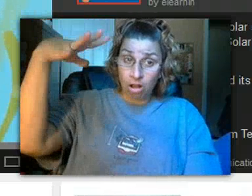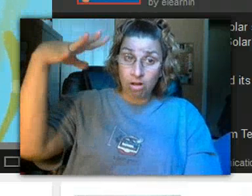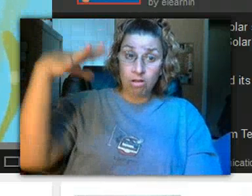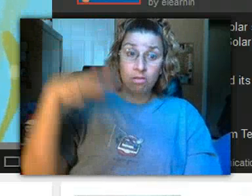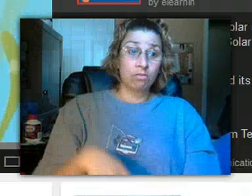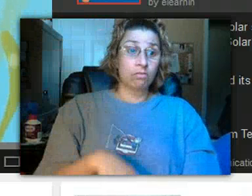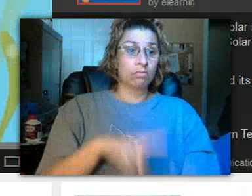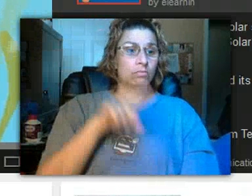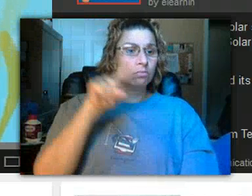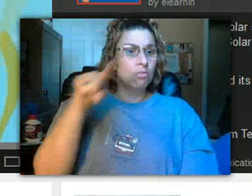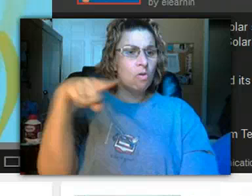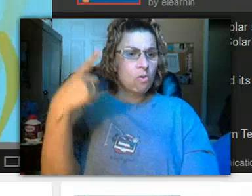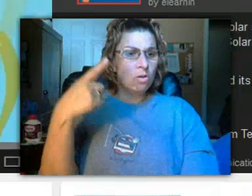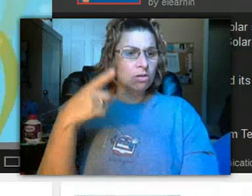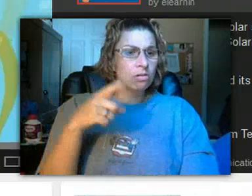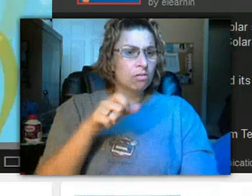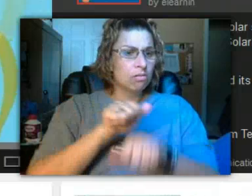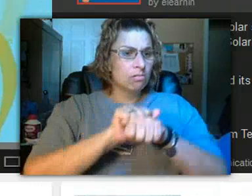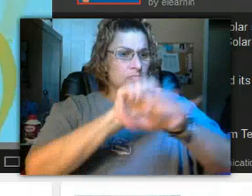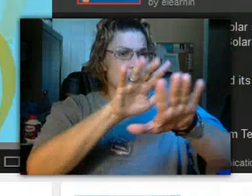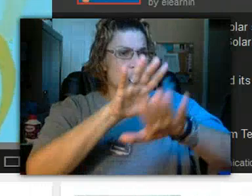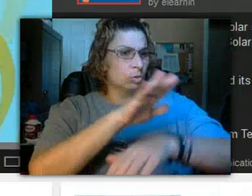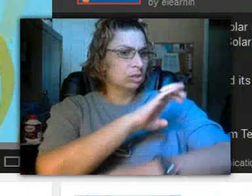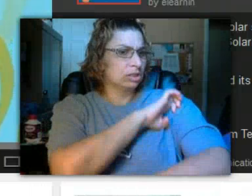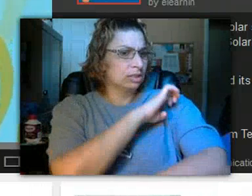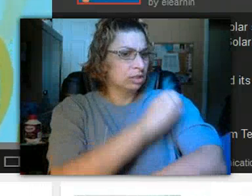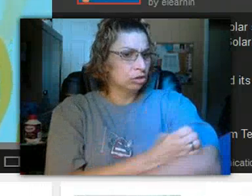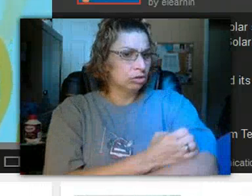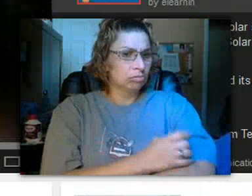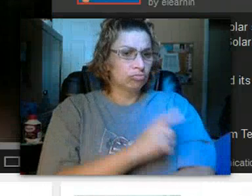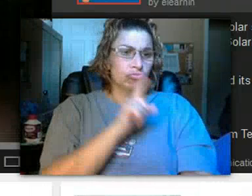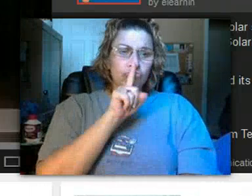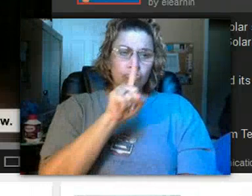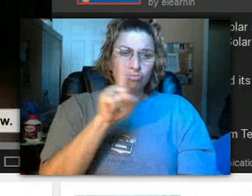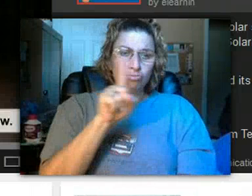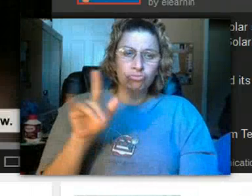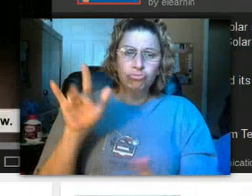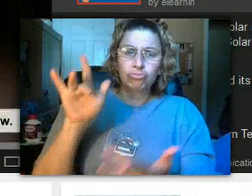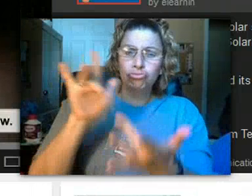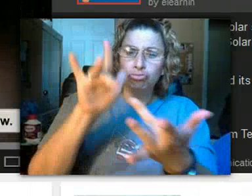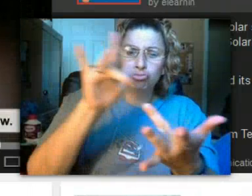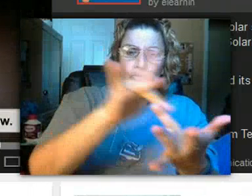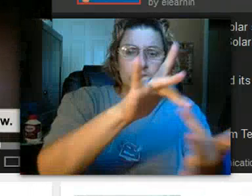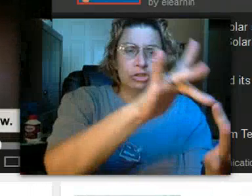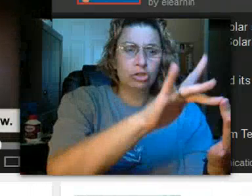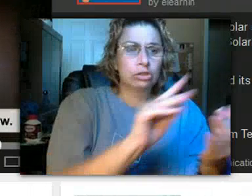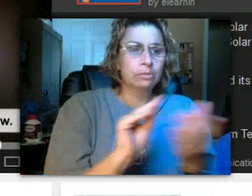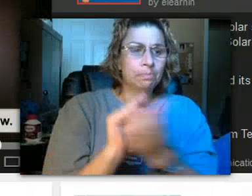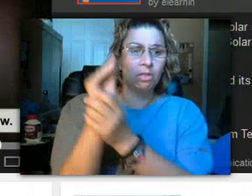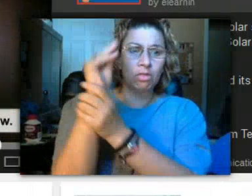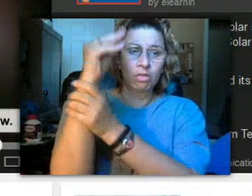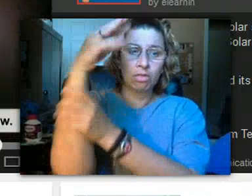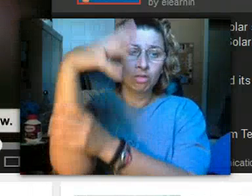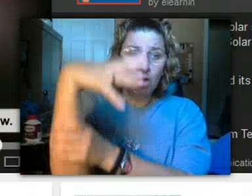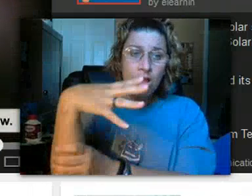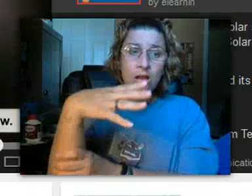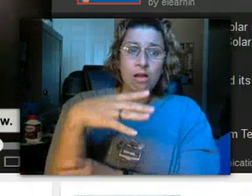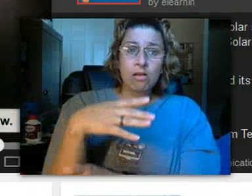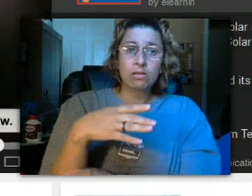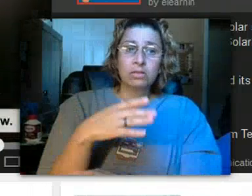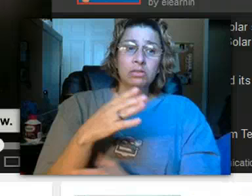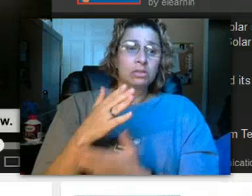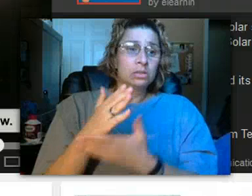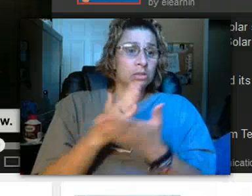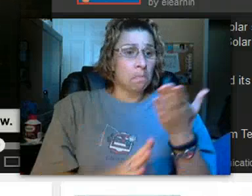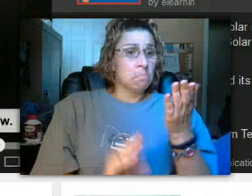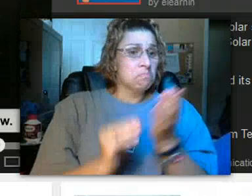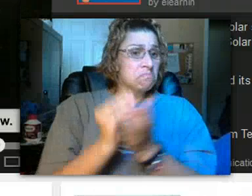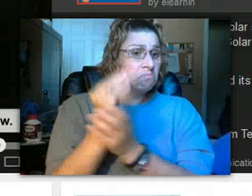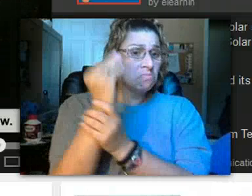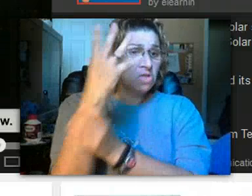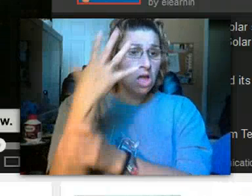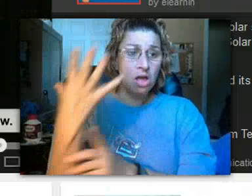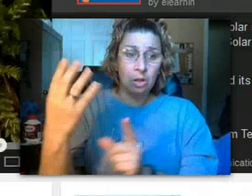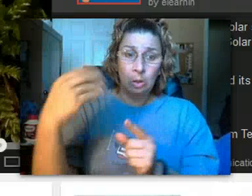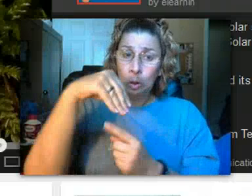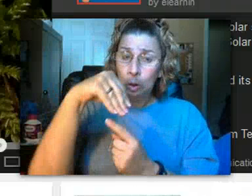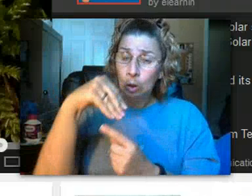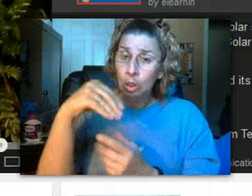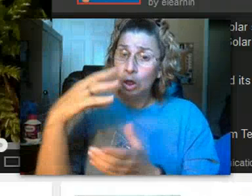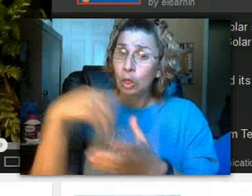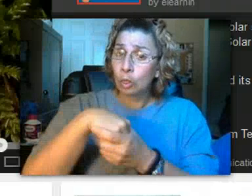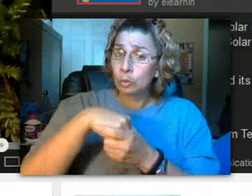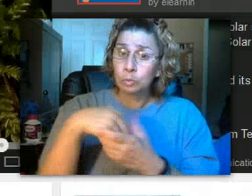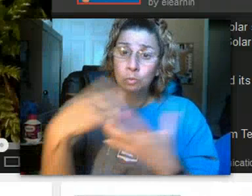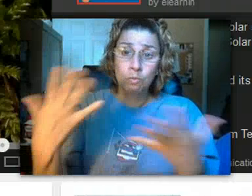only some amount of energy actually reaches the plant. There are some plants which don't need the process of photosynthesis to